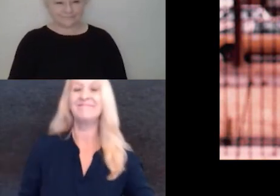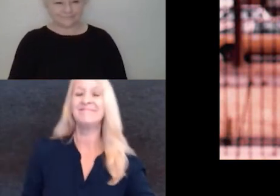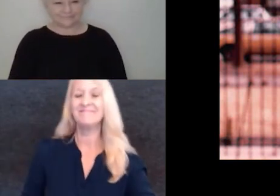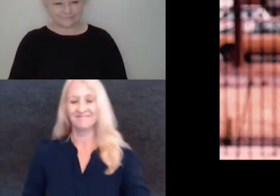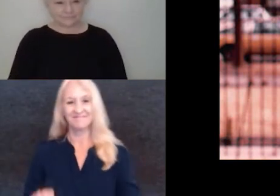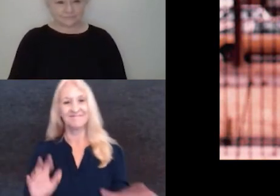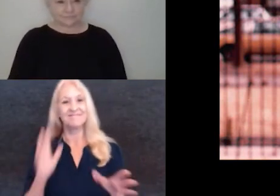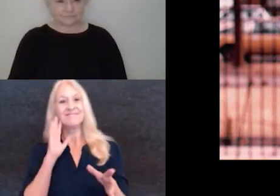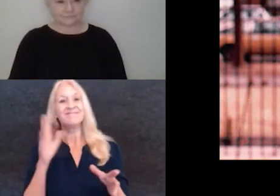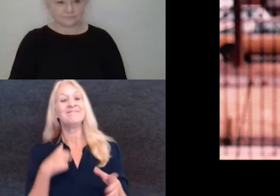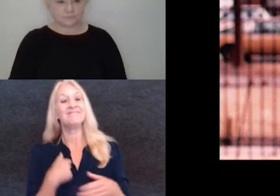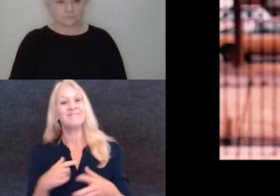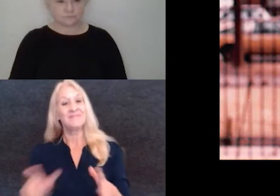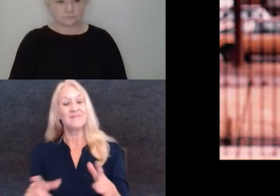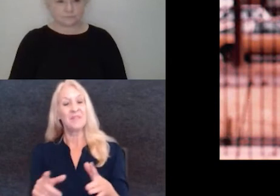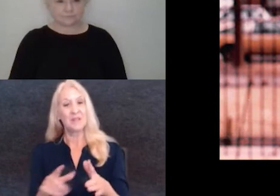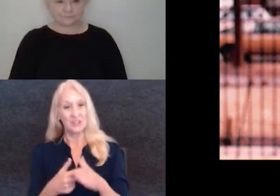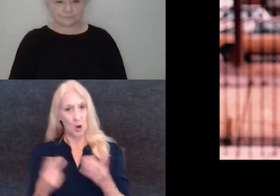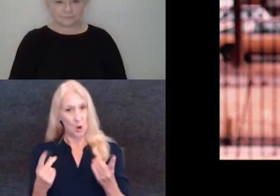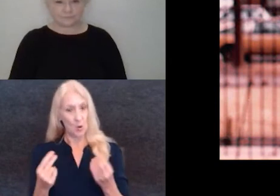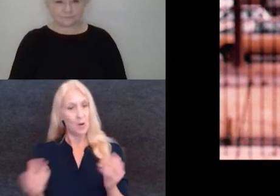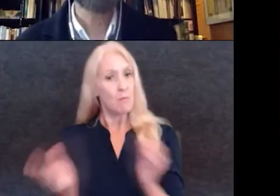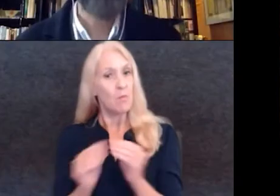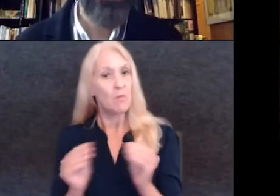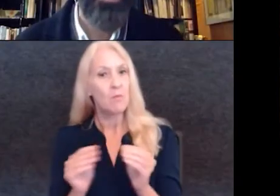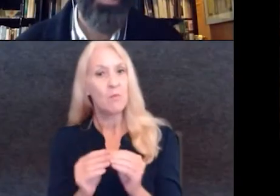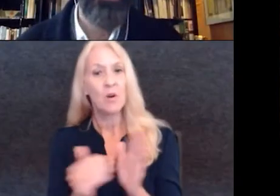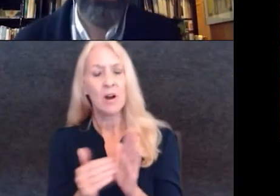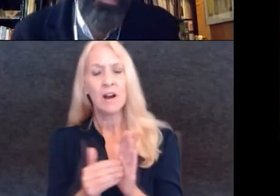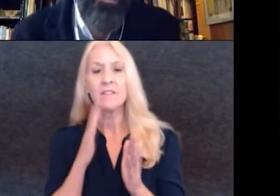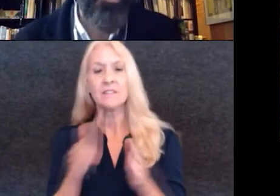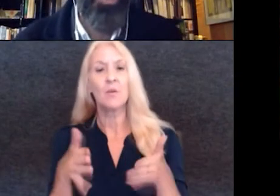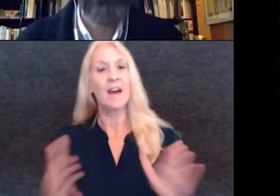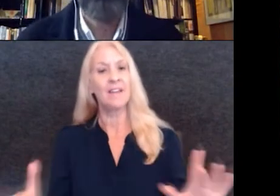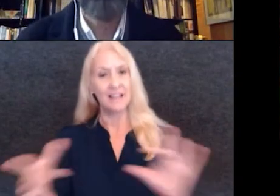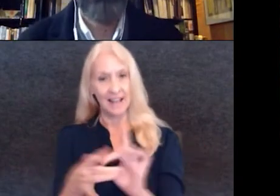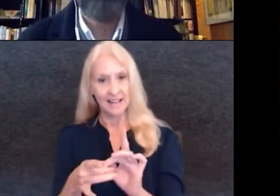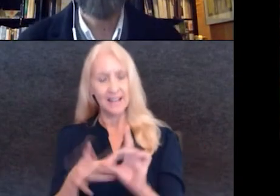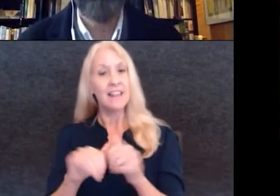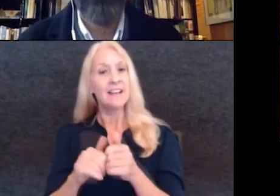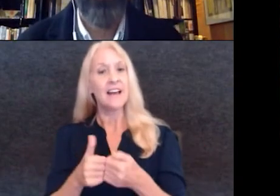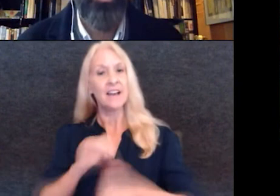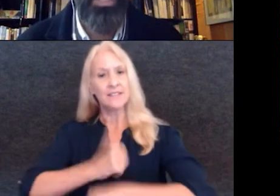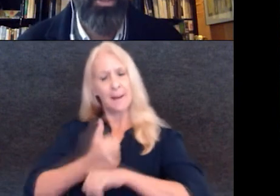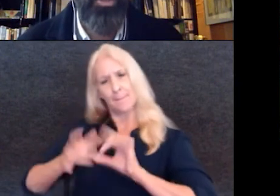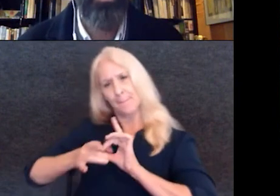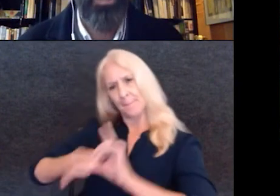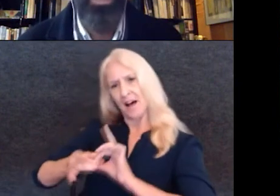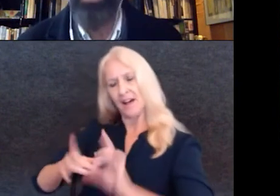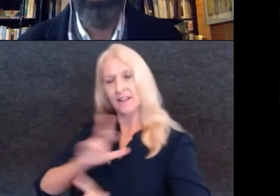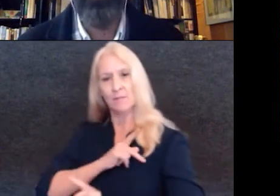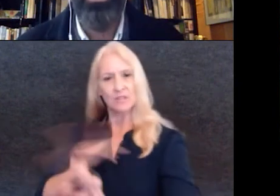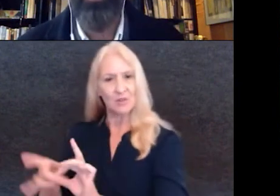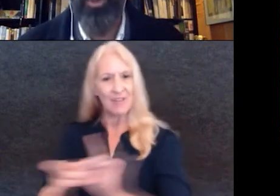then I would start doing more of that because it was a way of connecting. And that's how you create a bond and a personal relationship